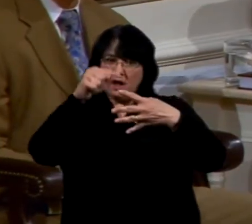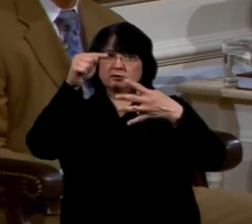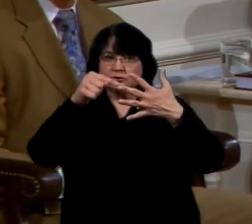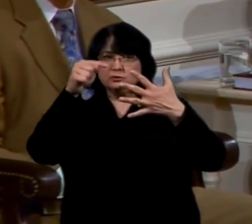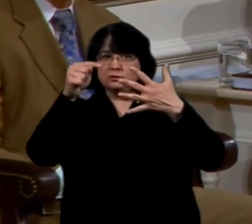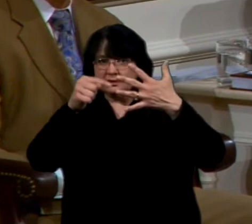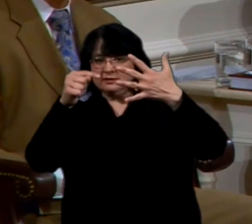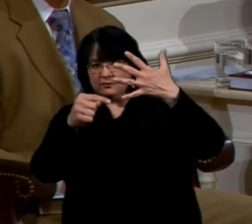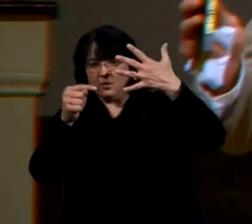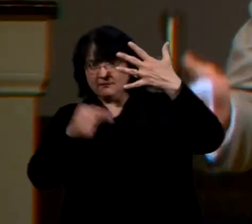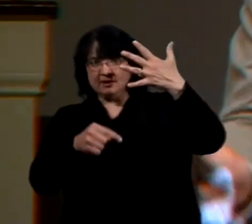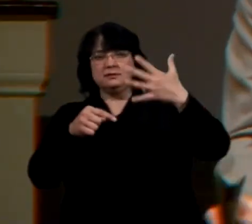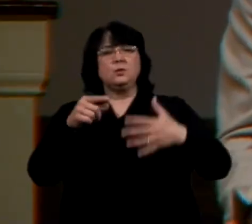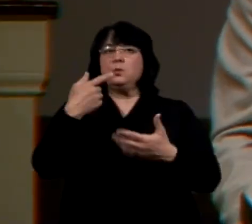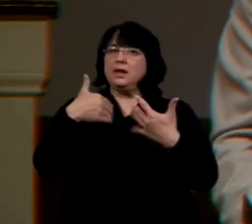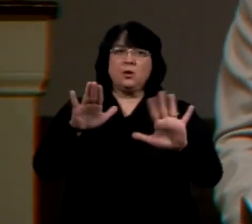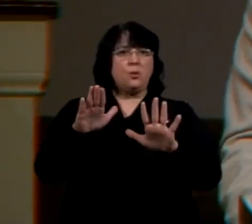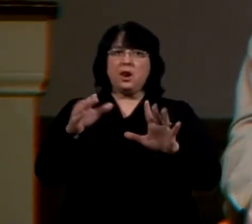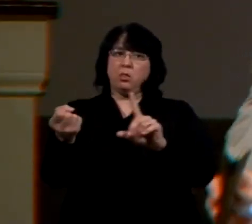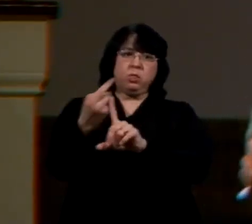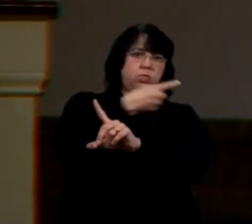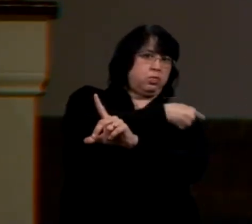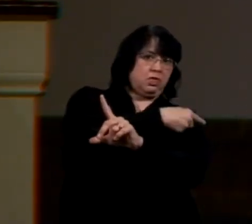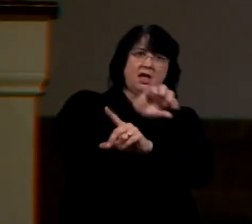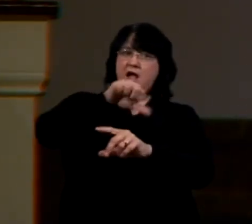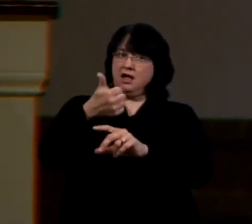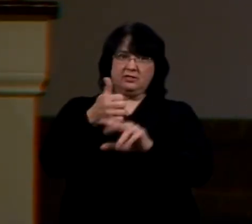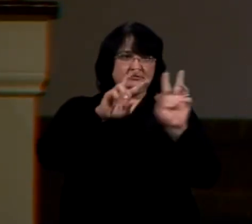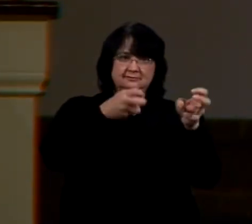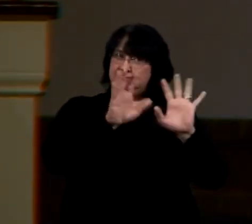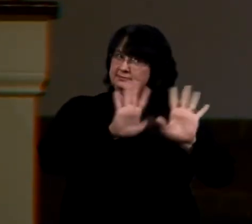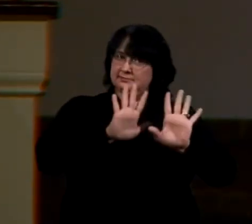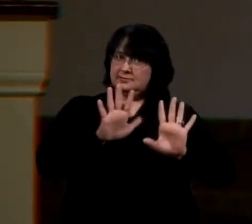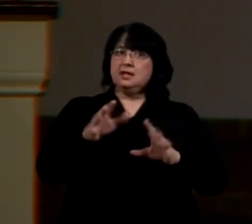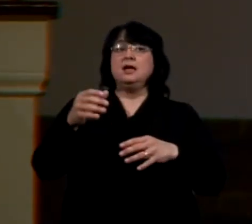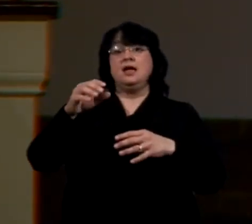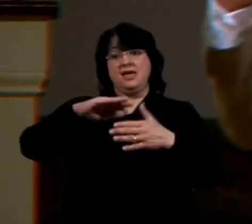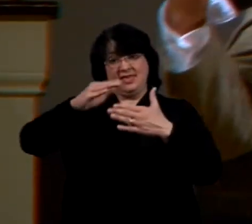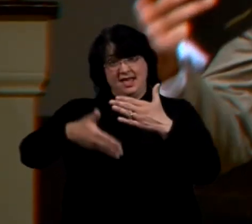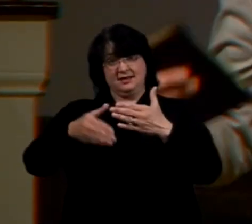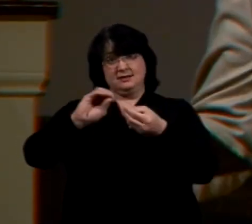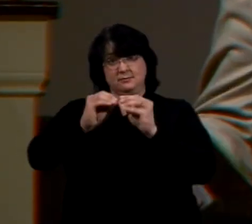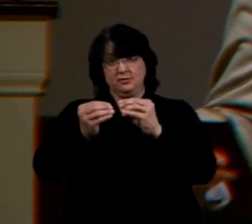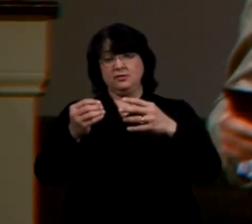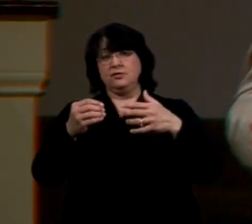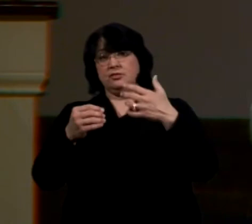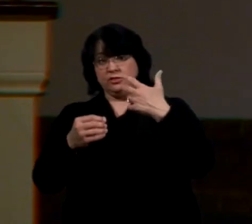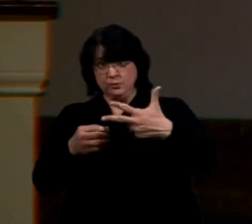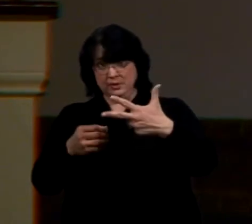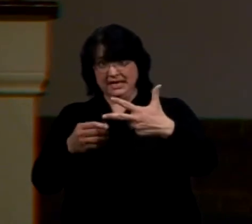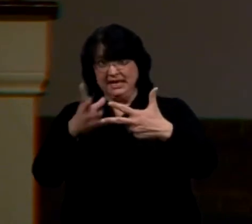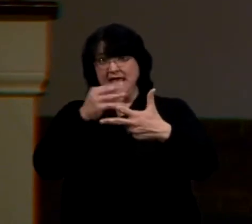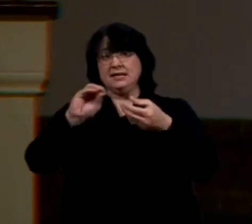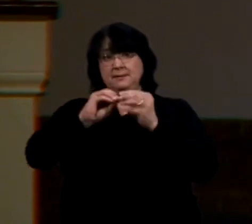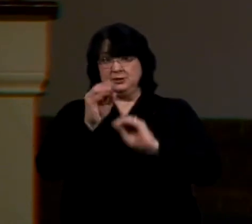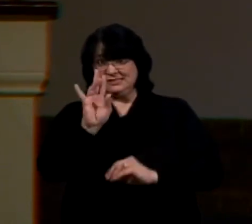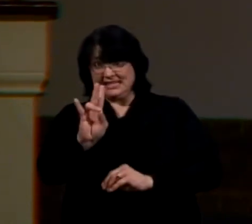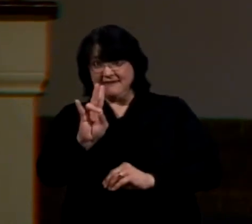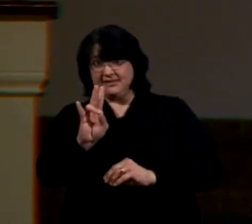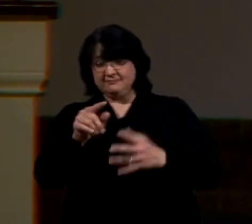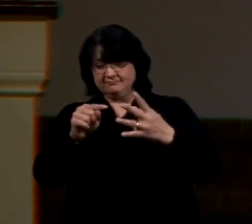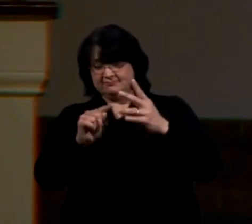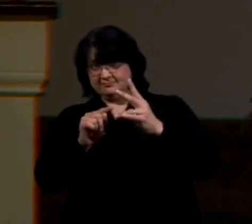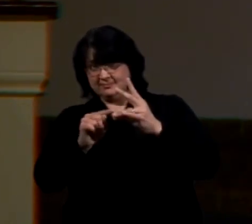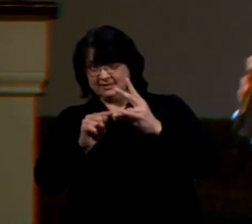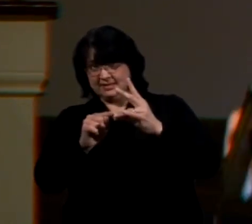4, and so on. We don't want to get off track. And at the end of step 3 and at the end of step 7 is where the